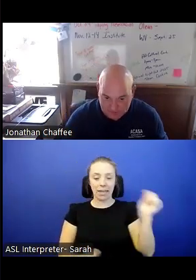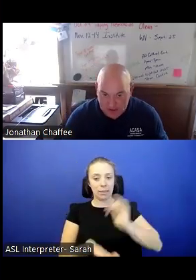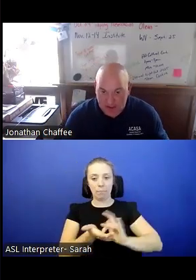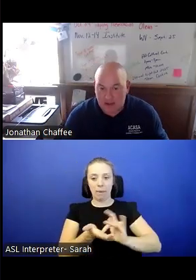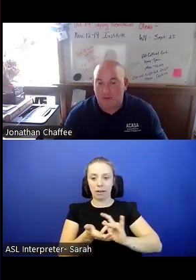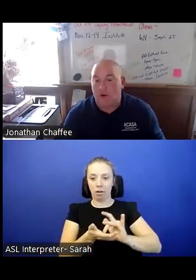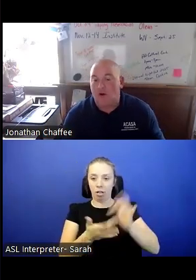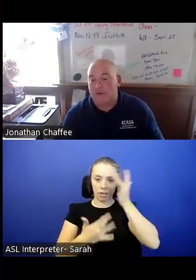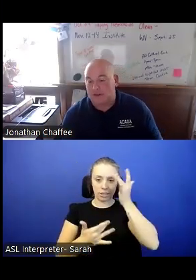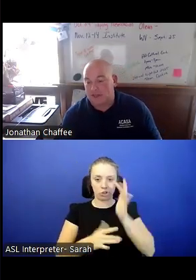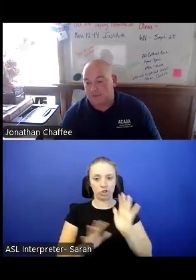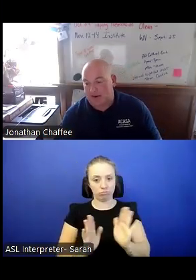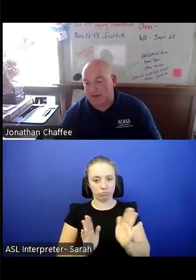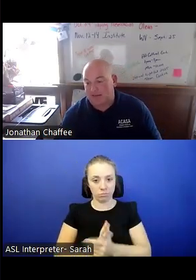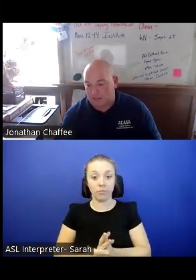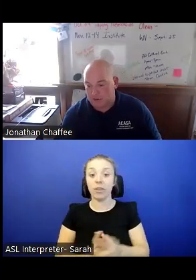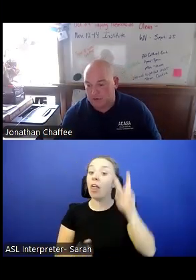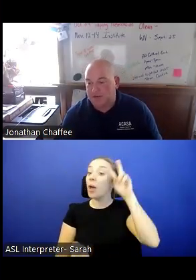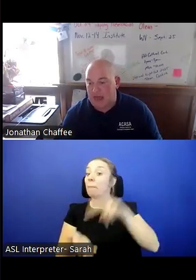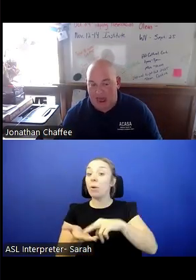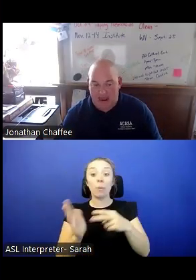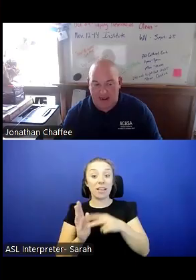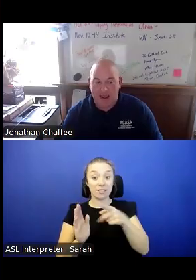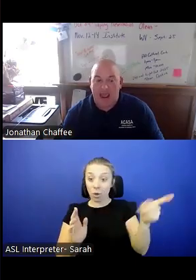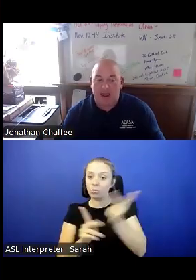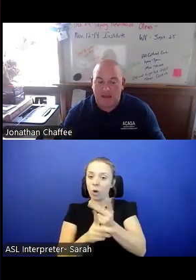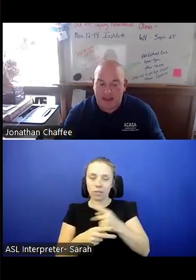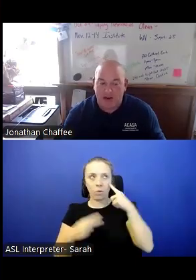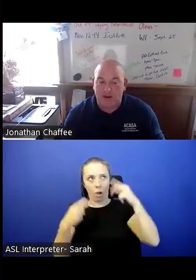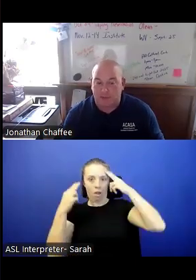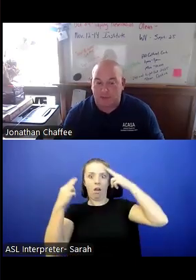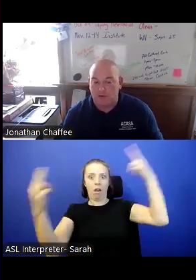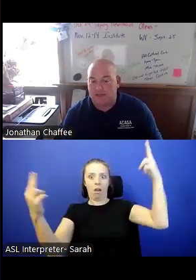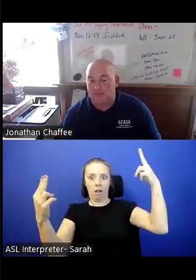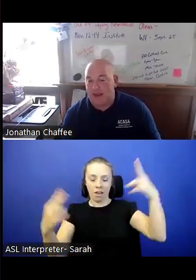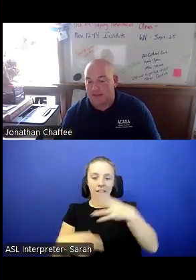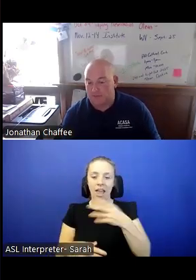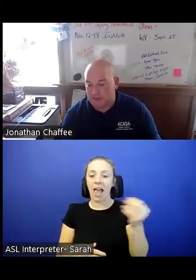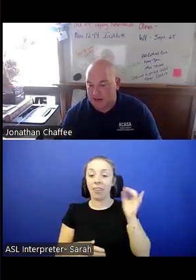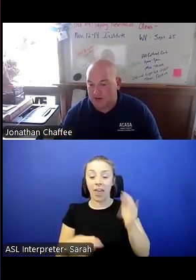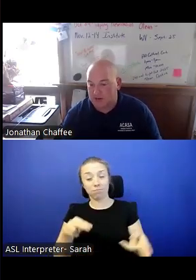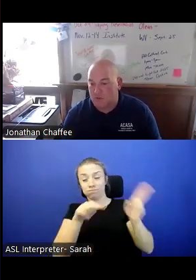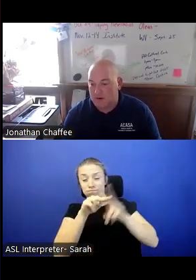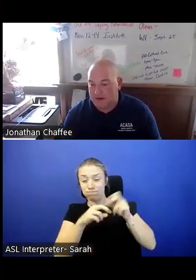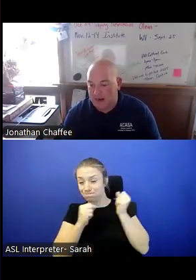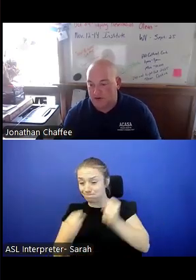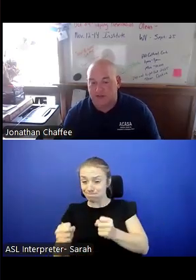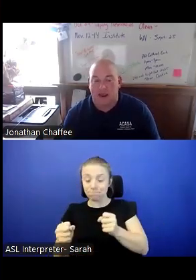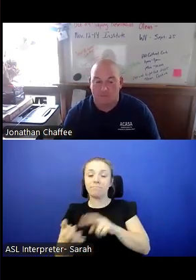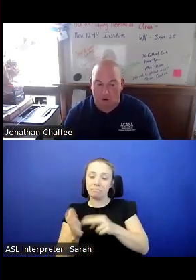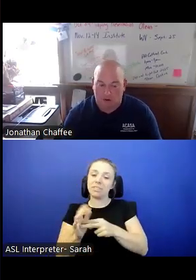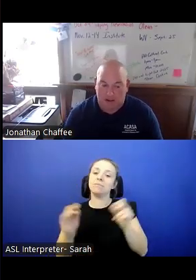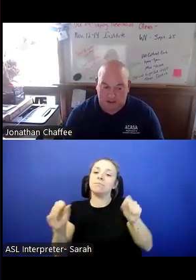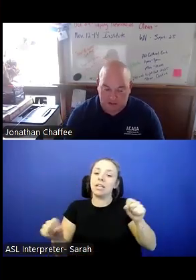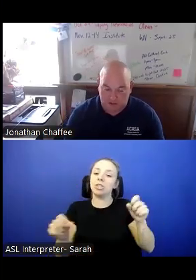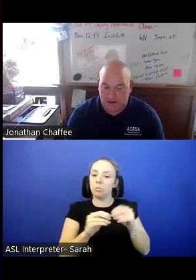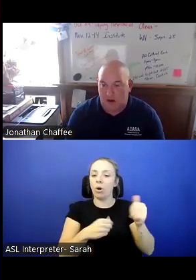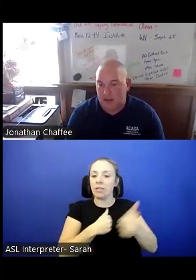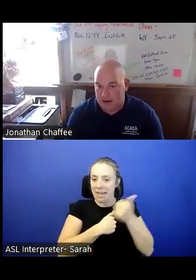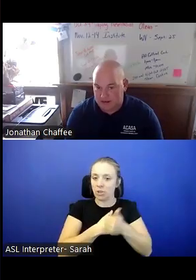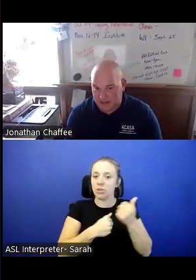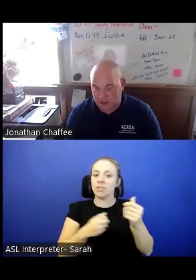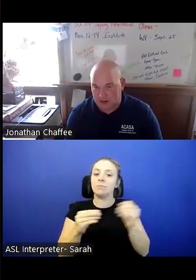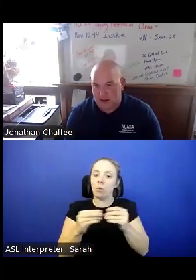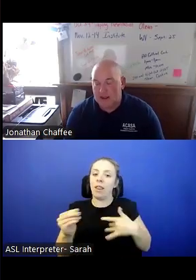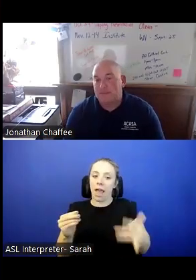condition. The purpose of these products is to produce a high, and the increased potency makes them potentially more dangerous and more likely to result